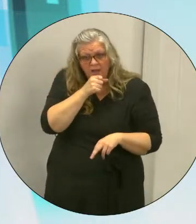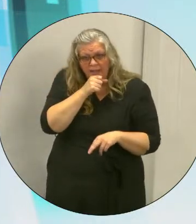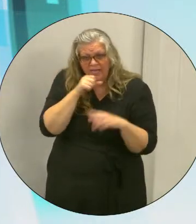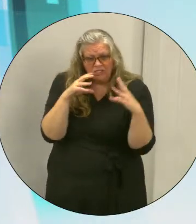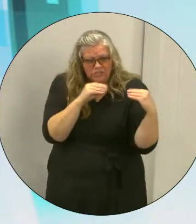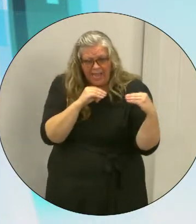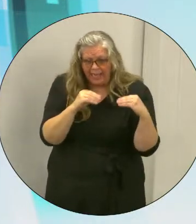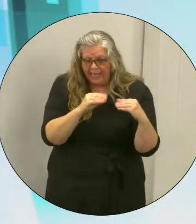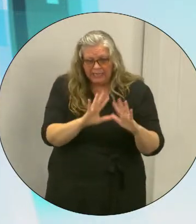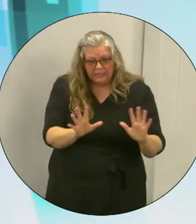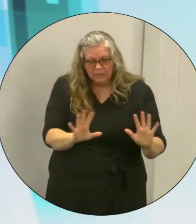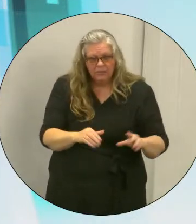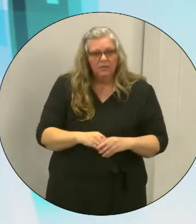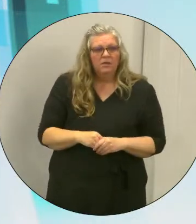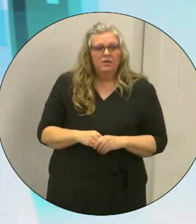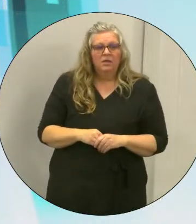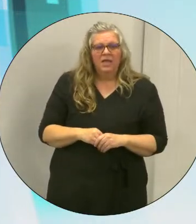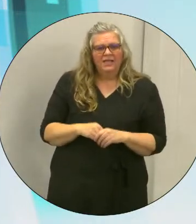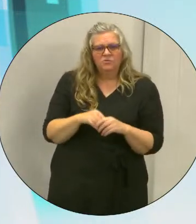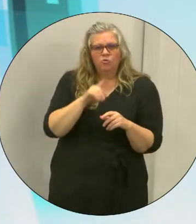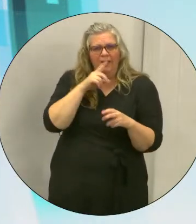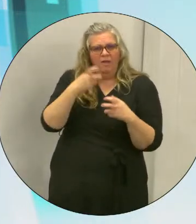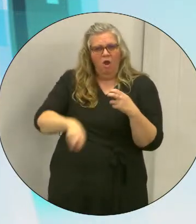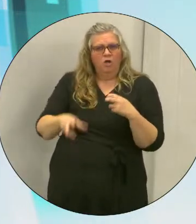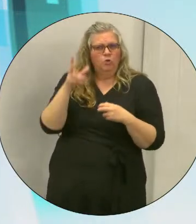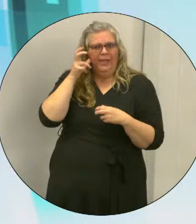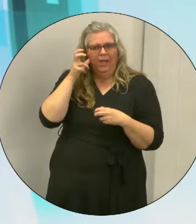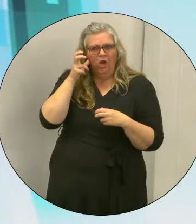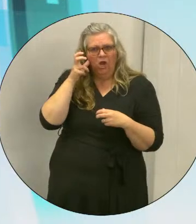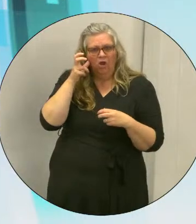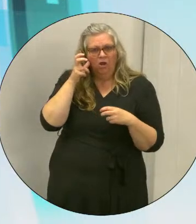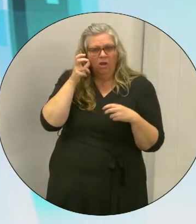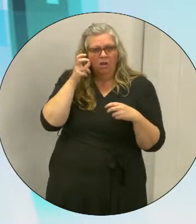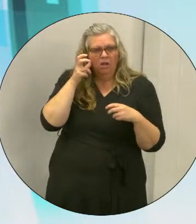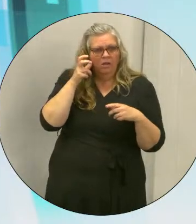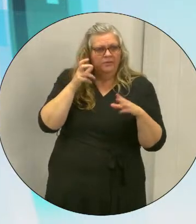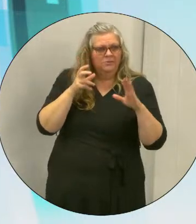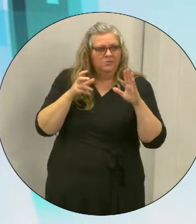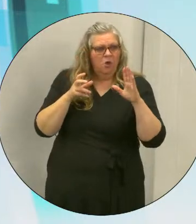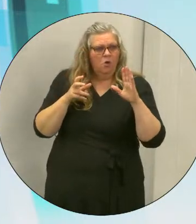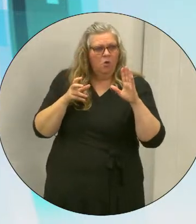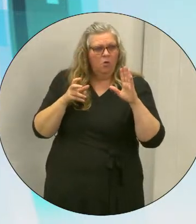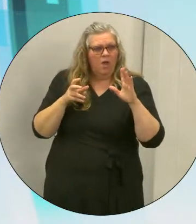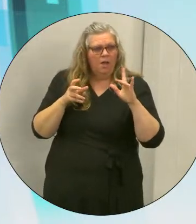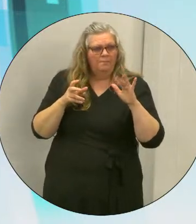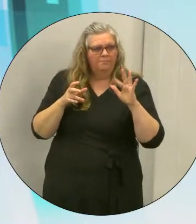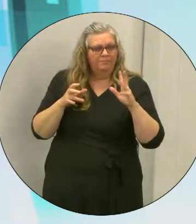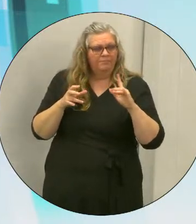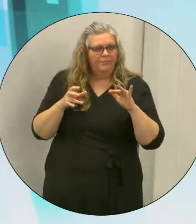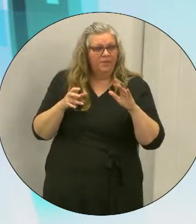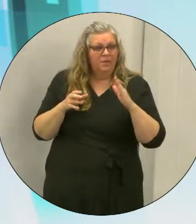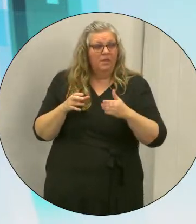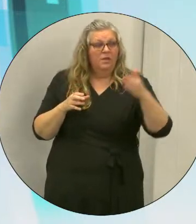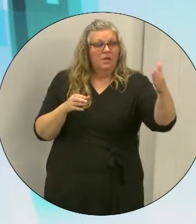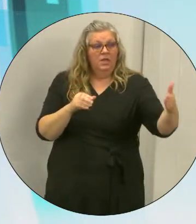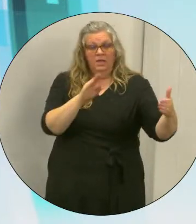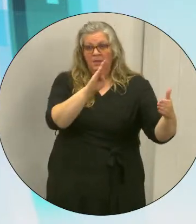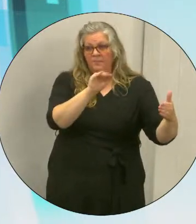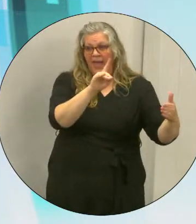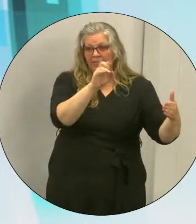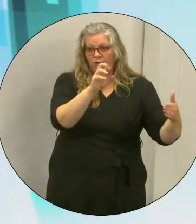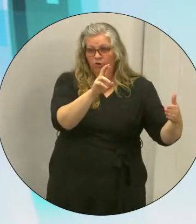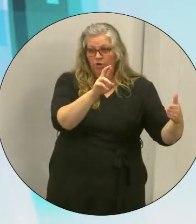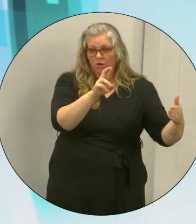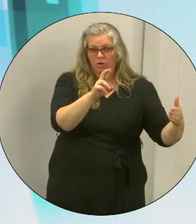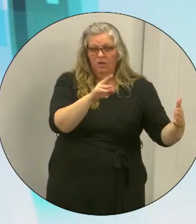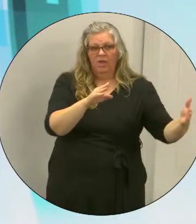to a minimum because it is hard for us to hear the presenter. So after Ms. Binder, Ms.